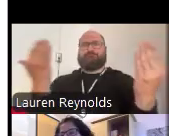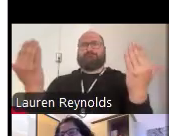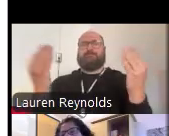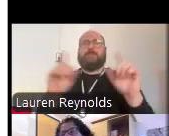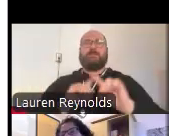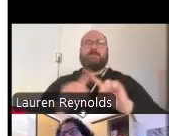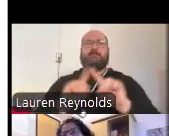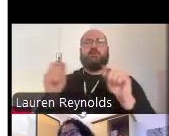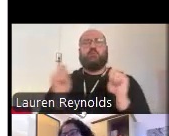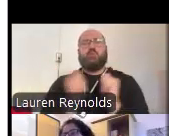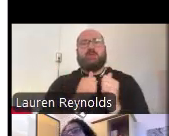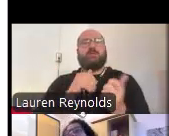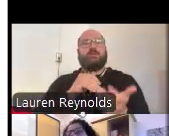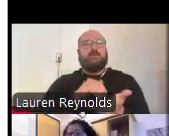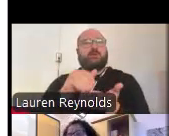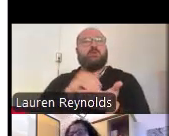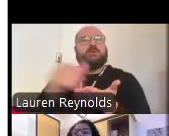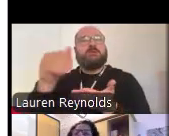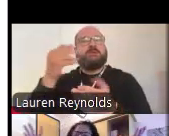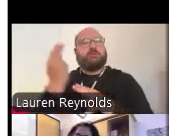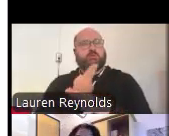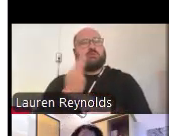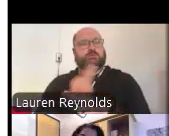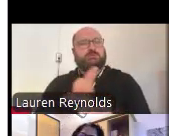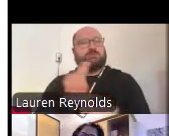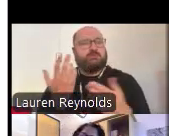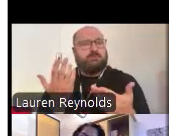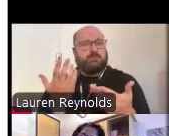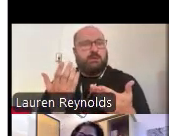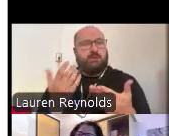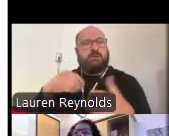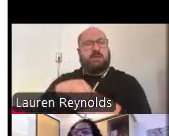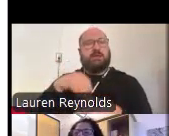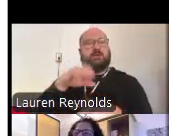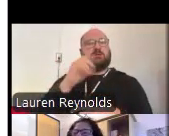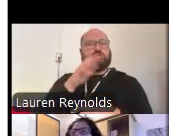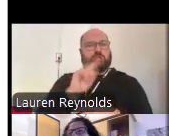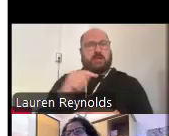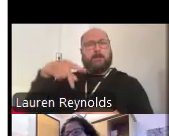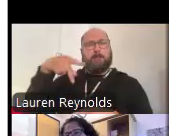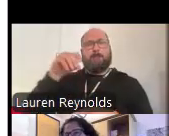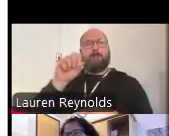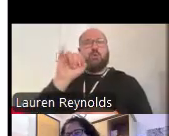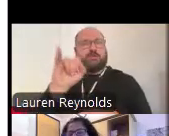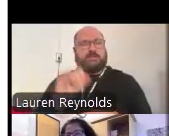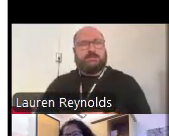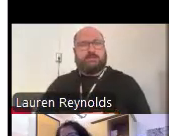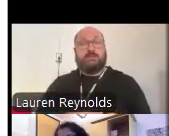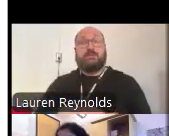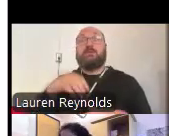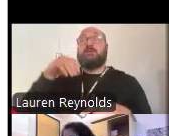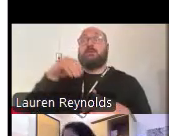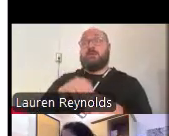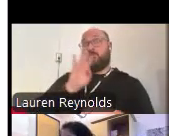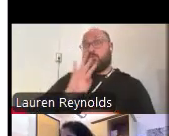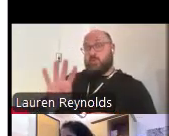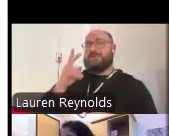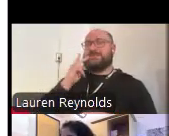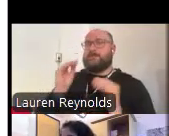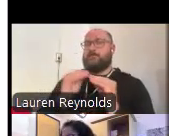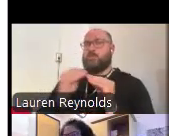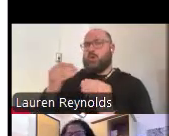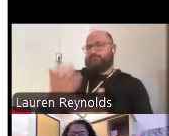frequency and the use of the MChat versus the POSI. So in our younger kiddos, we're seeing more use of the POSI. And I think that's going to